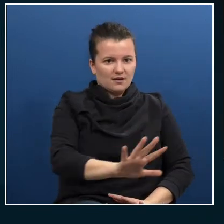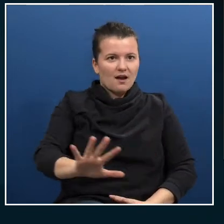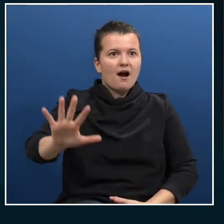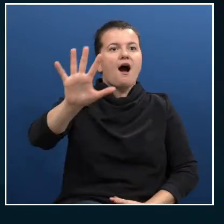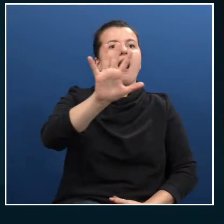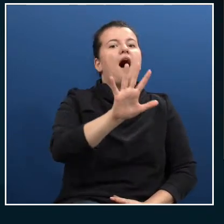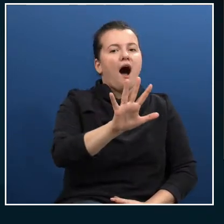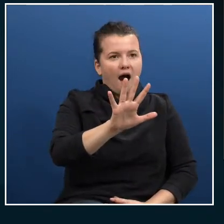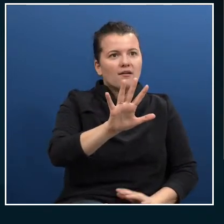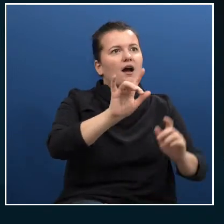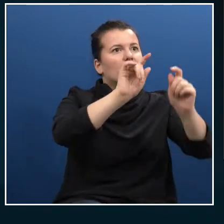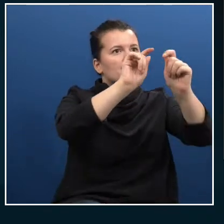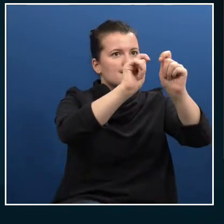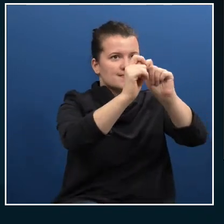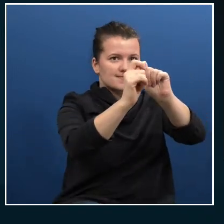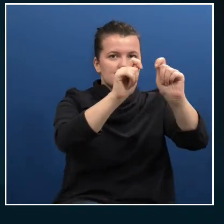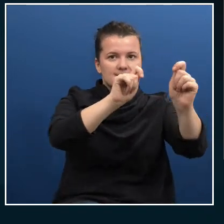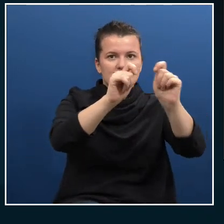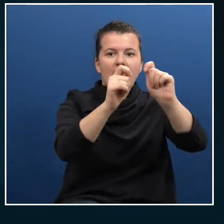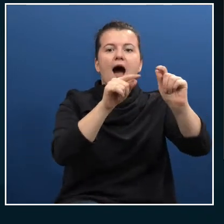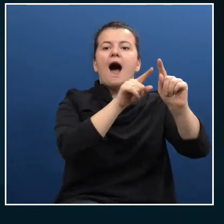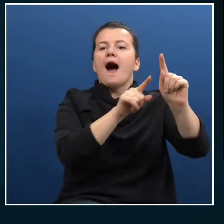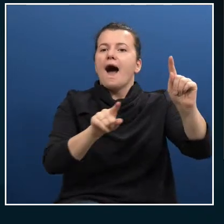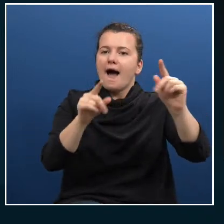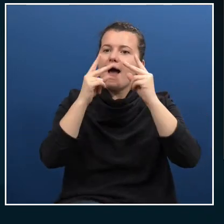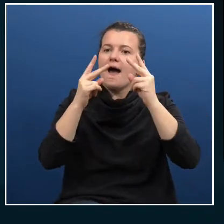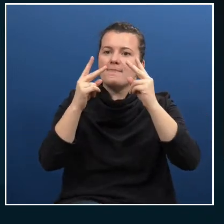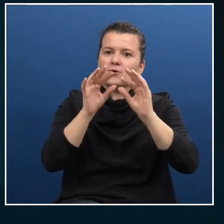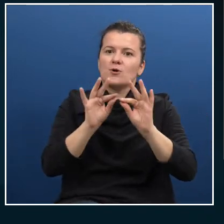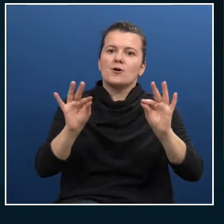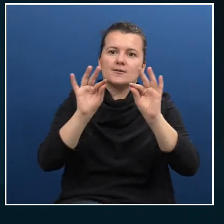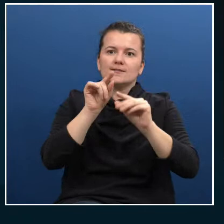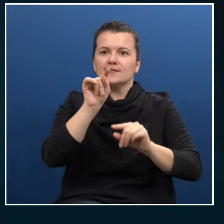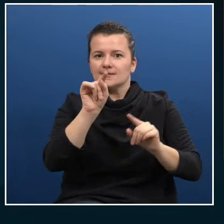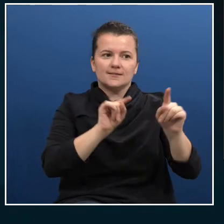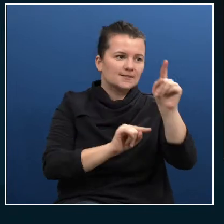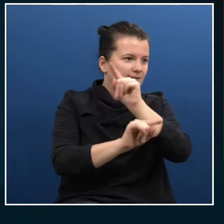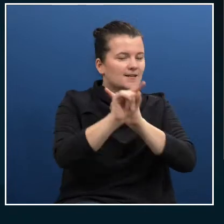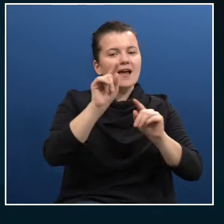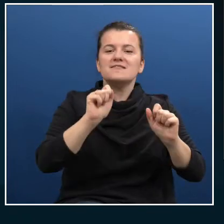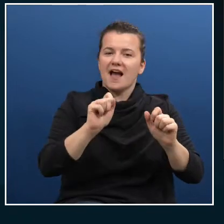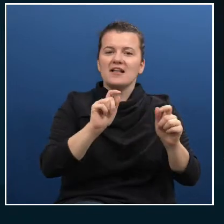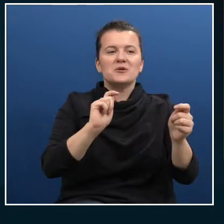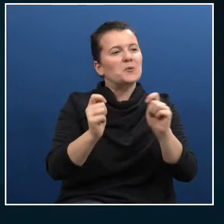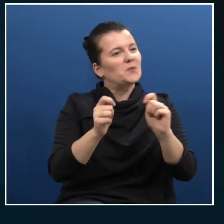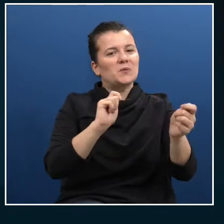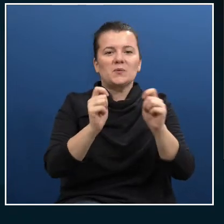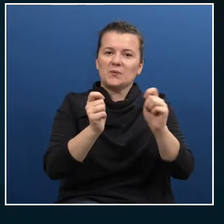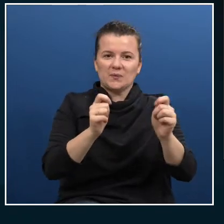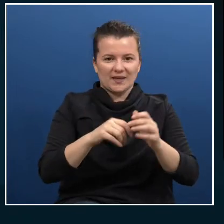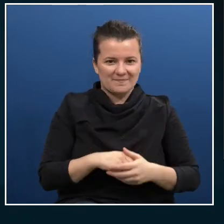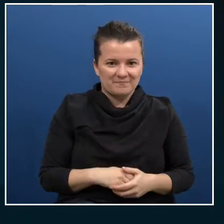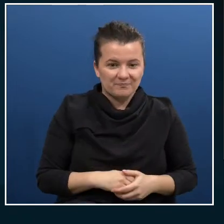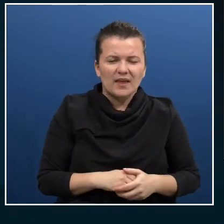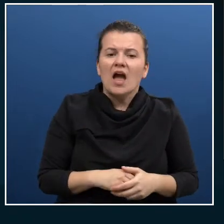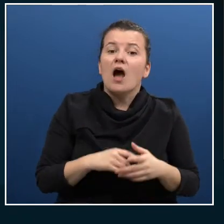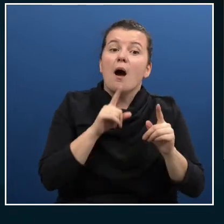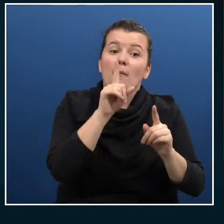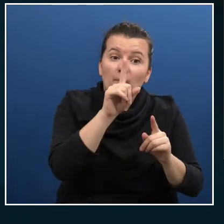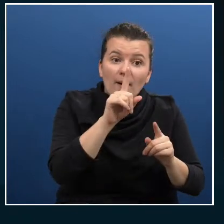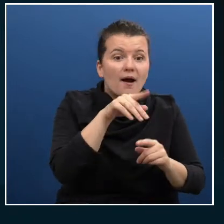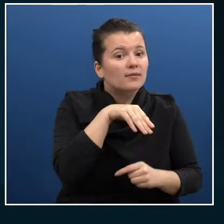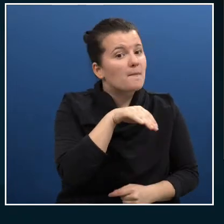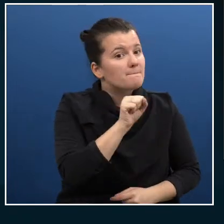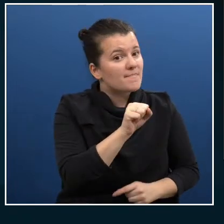fine-tune and customize to your own needs. And in order to do that, Microsoft also provides a reference